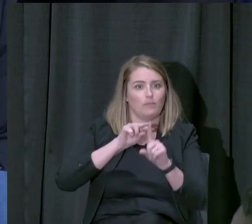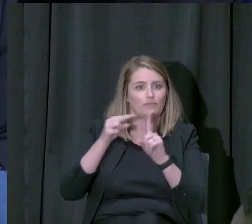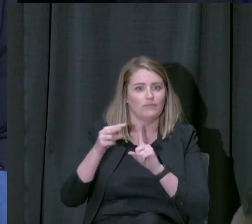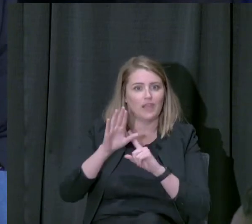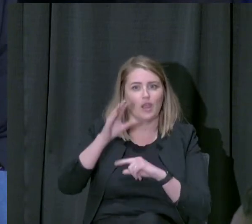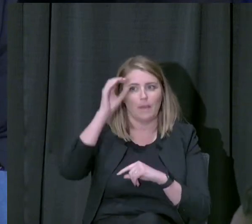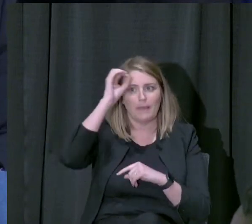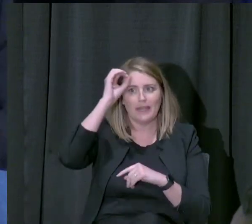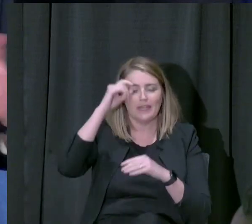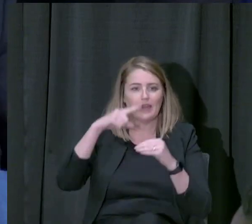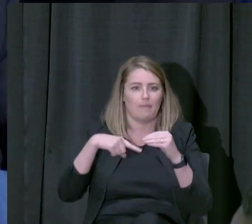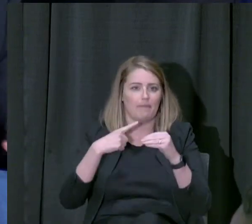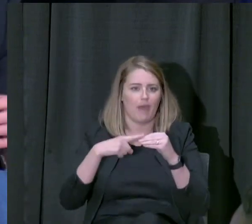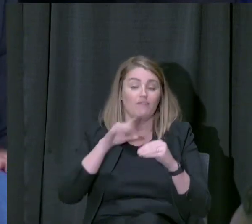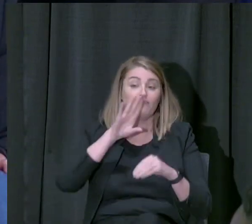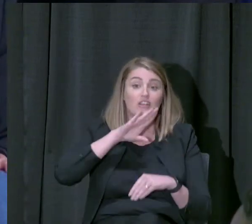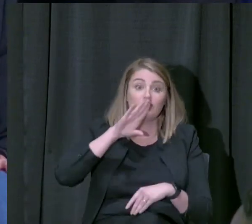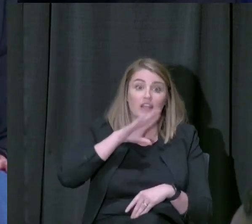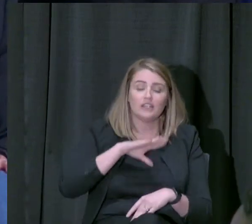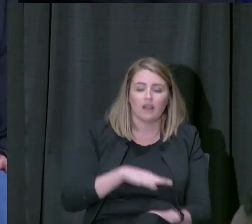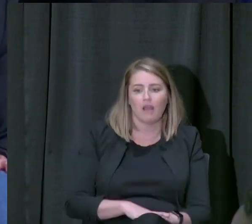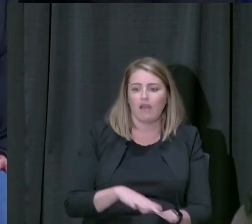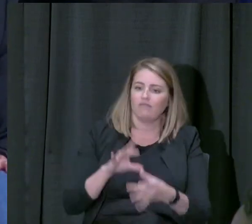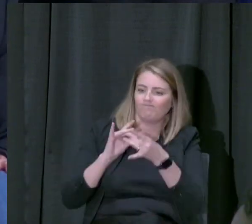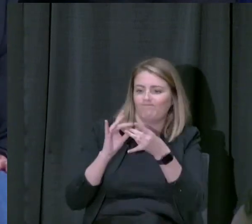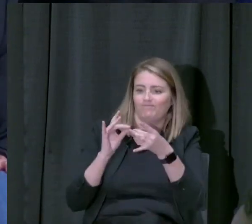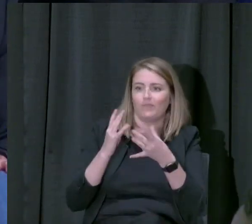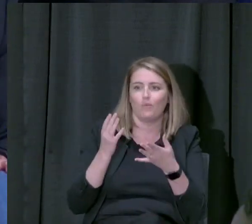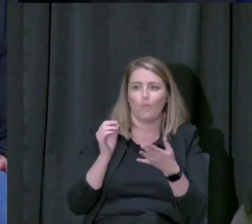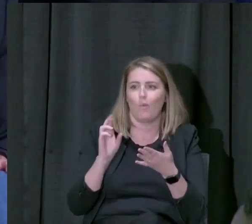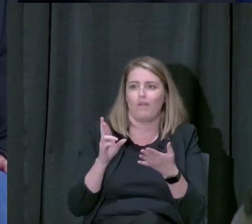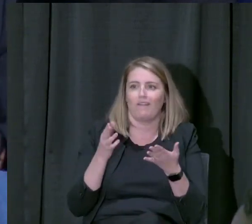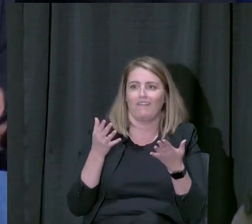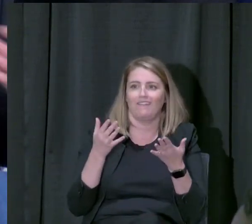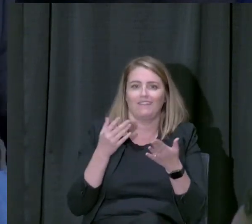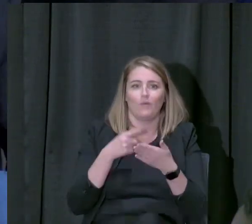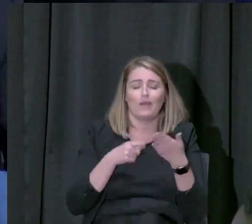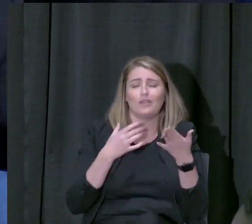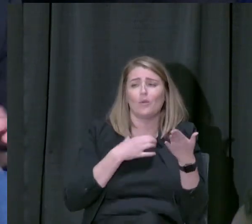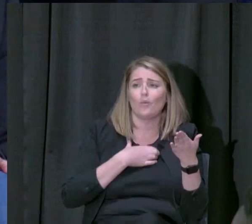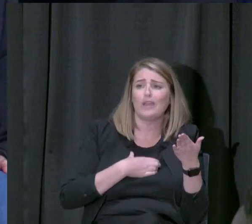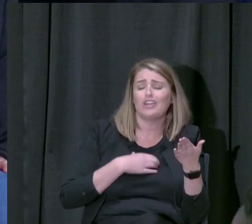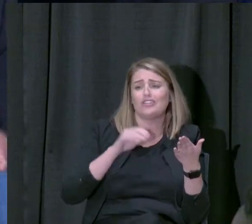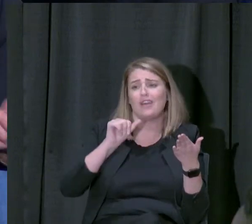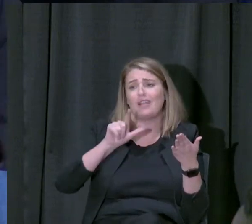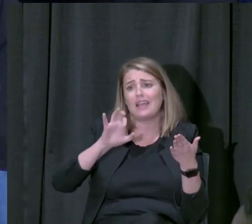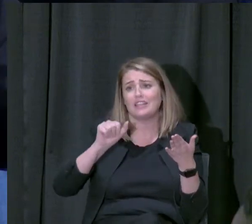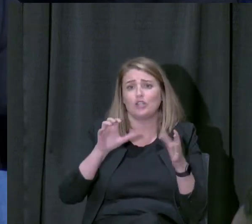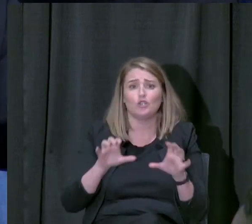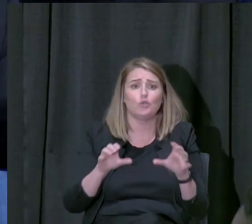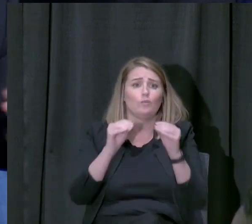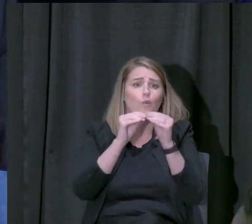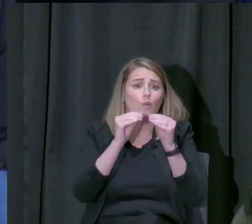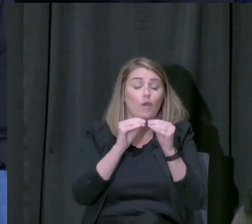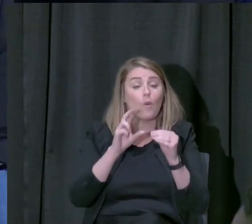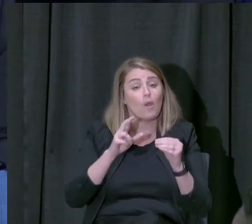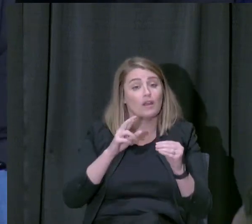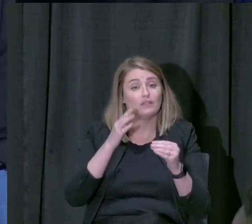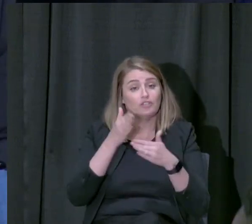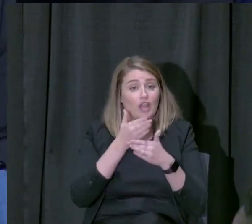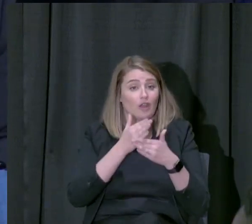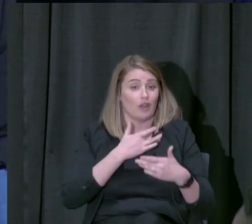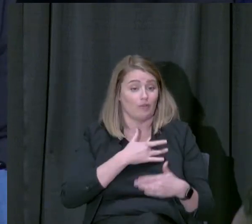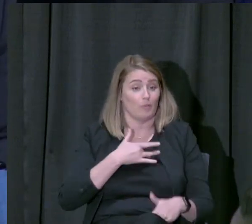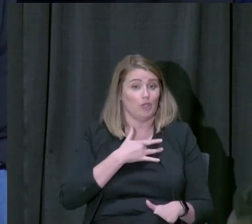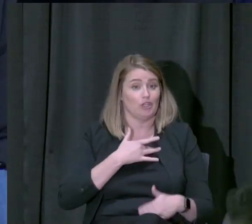opinion about what frustrations they may have, what they wish Alexa would do more, or even share their appreciation when things